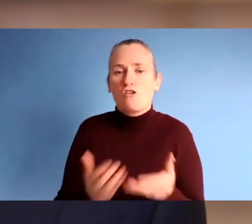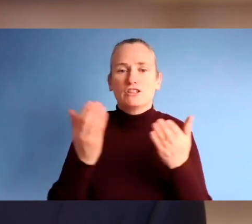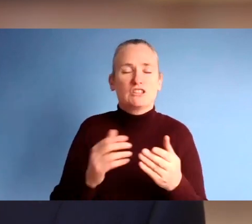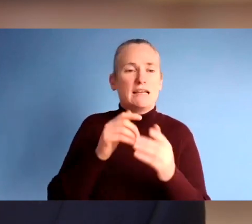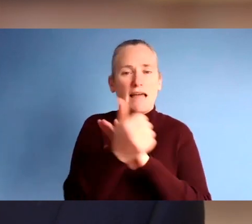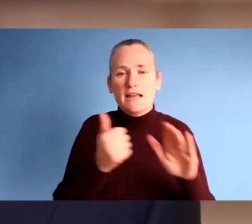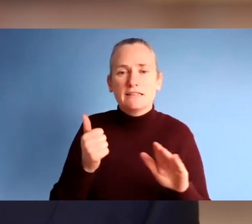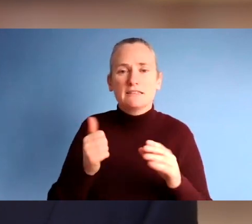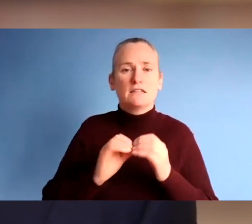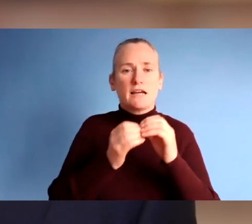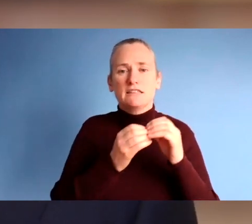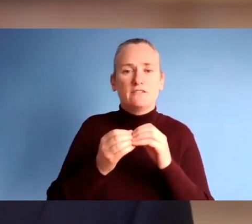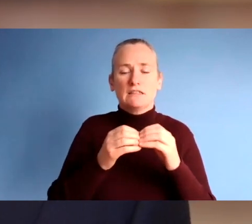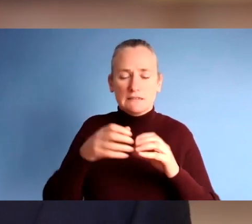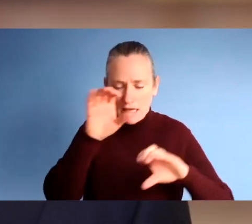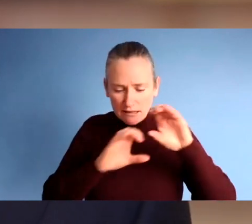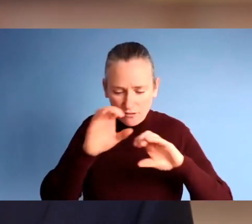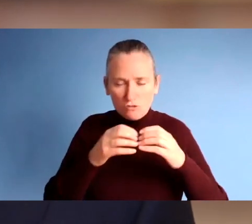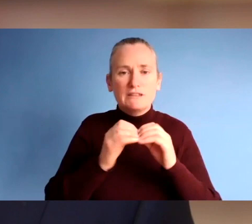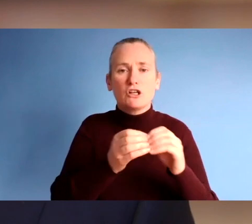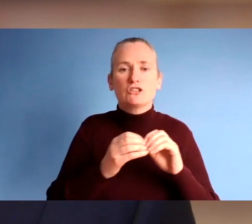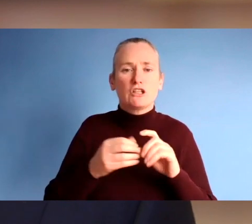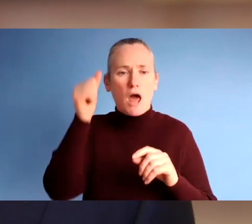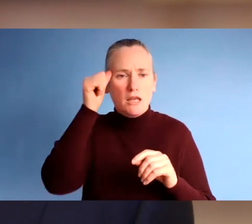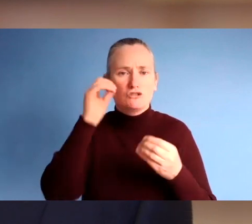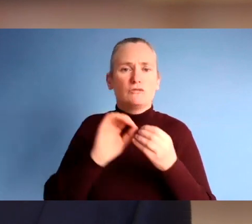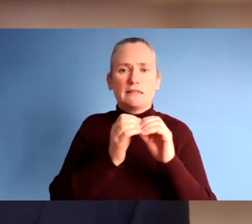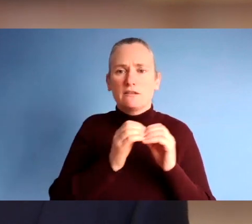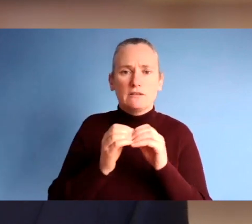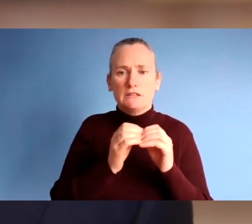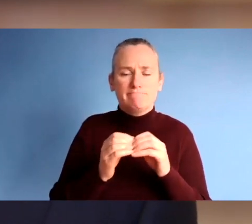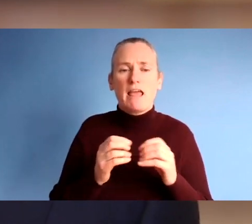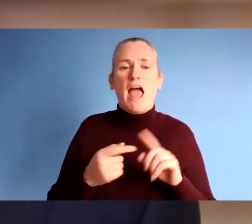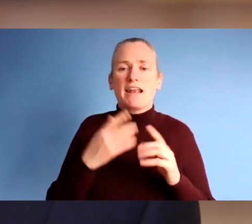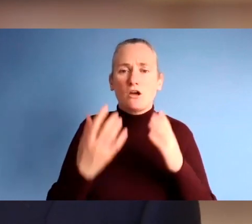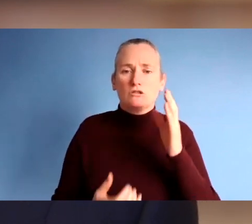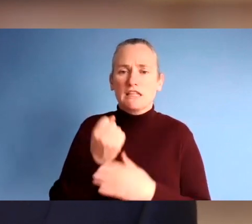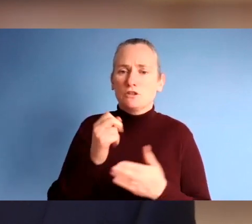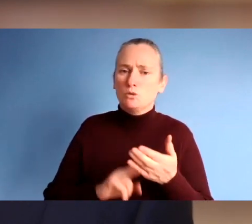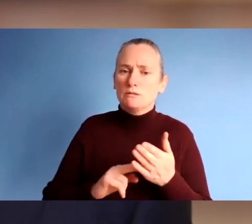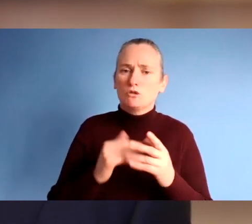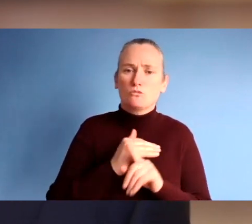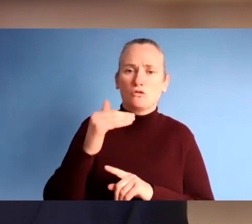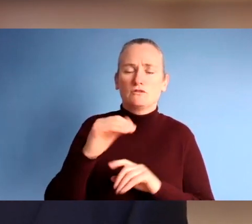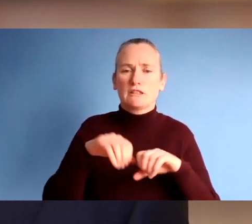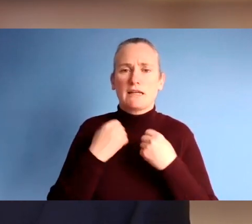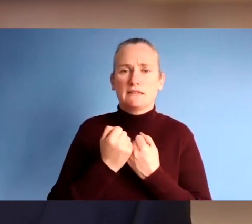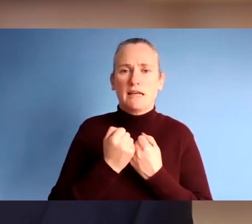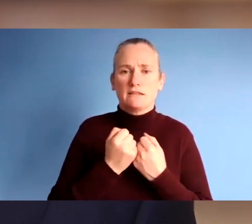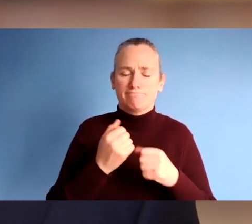creativity and knowledge creation, and learn how to successfully use these to improve society and sustain our